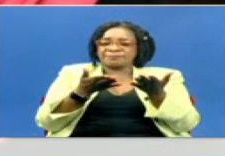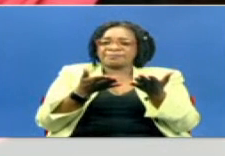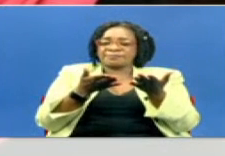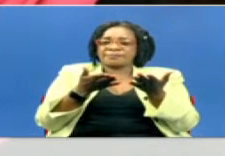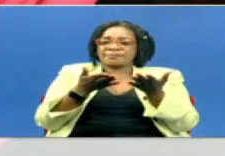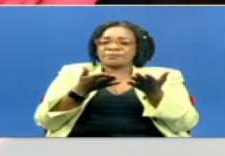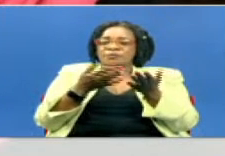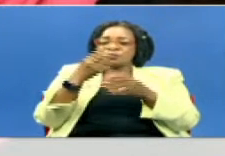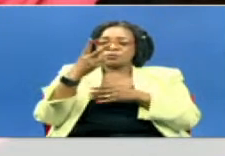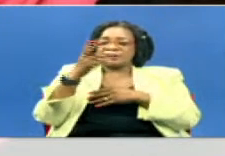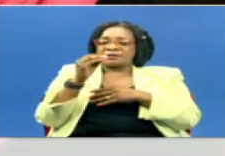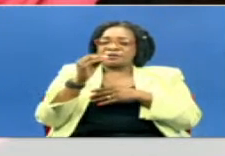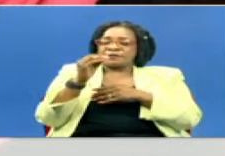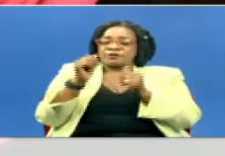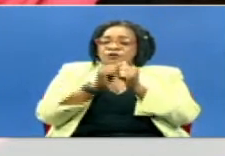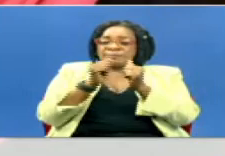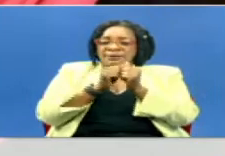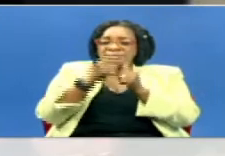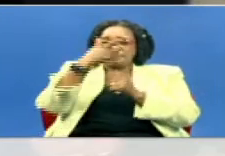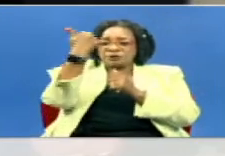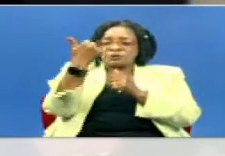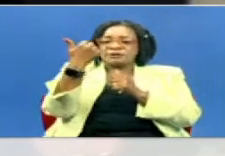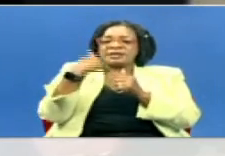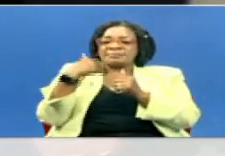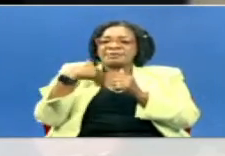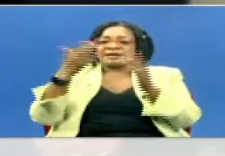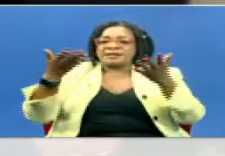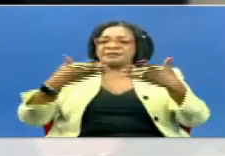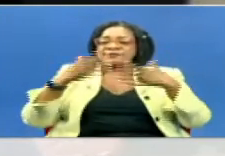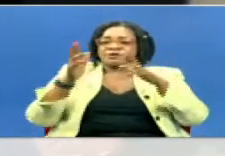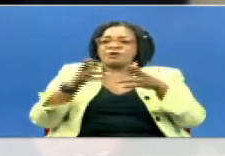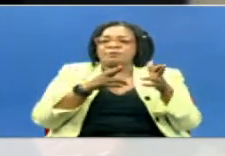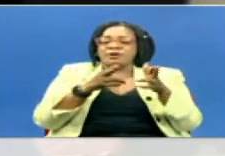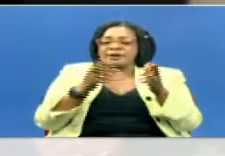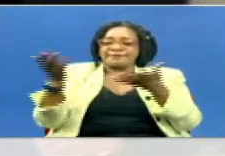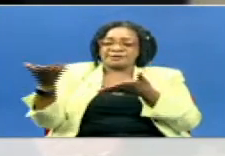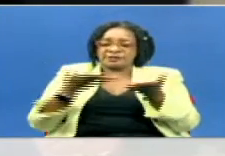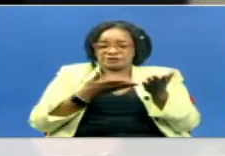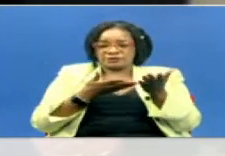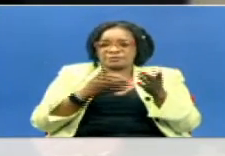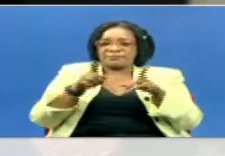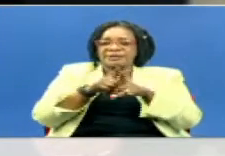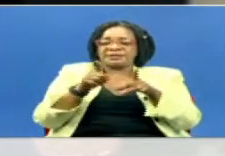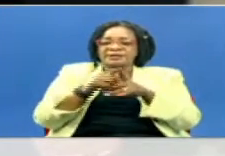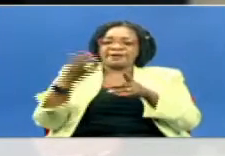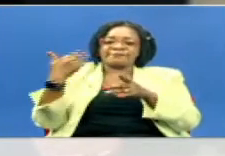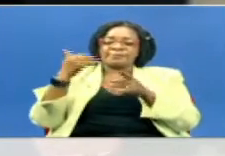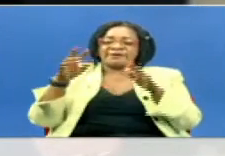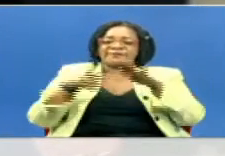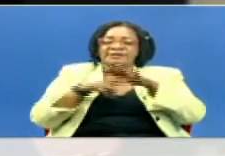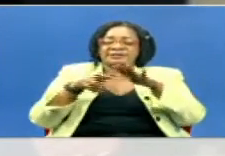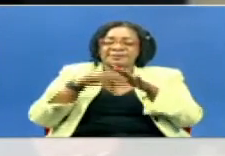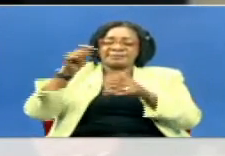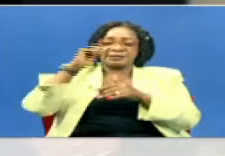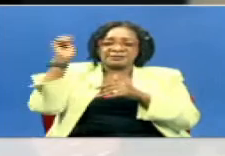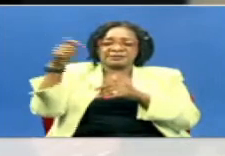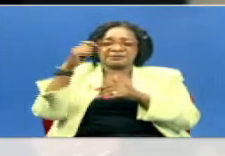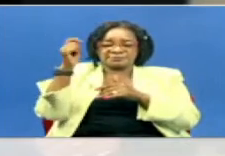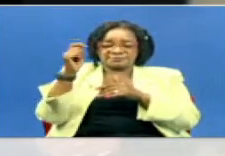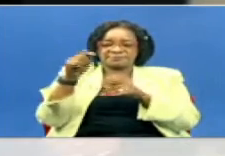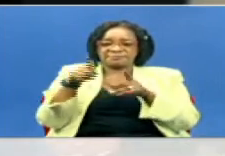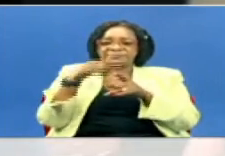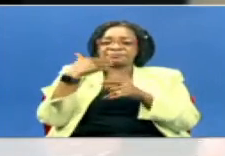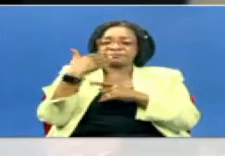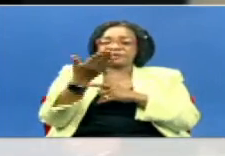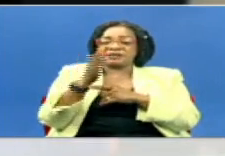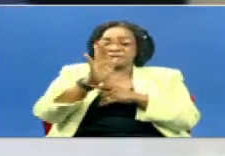the 20th of October because I received no more invitations as a former vice president, and I thank them